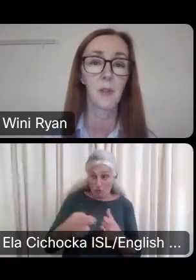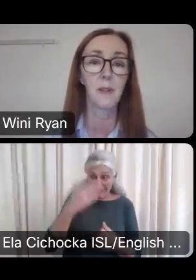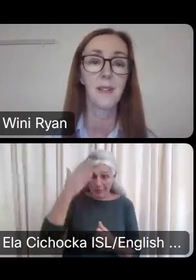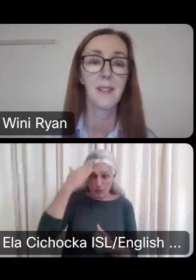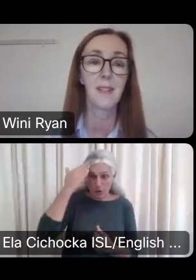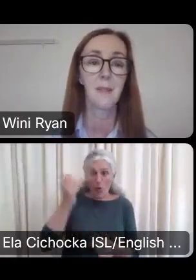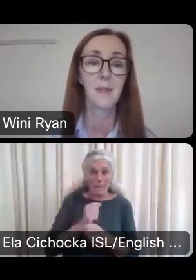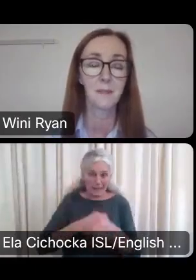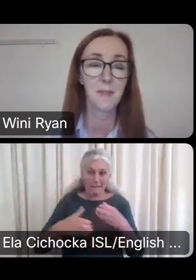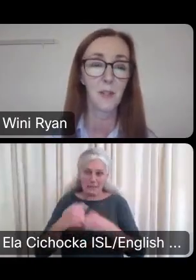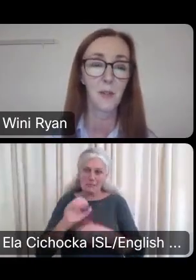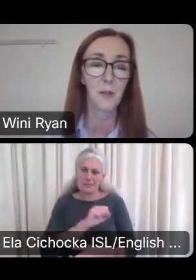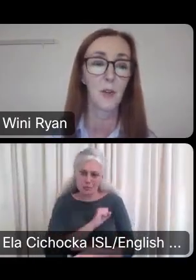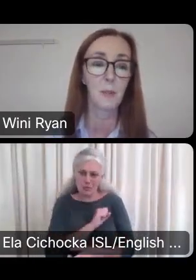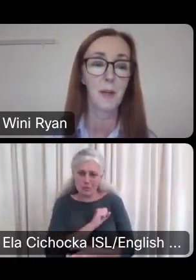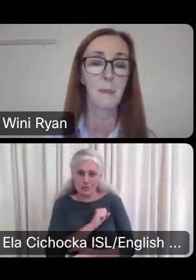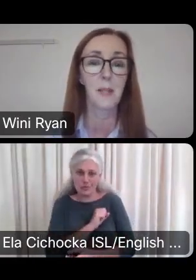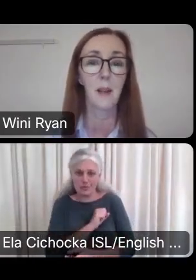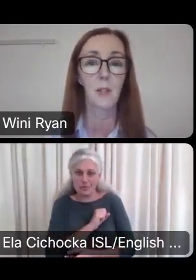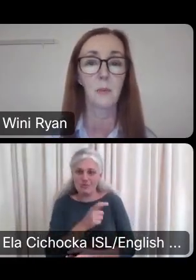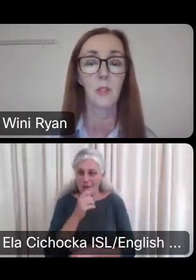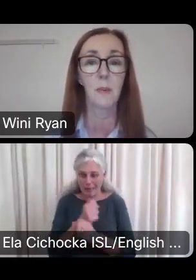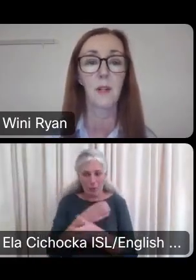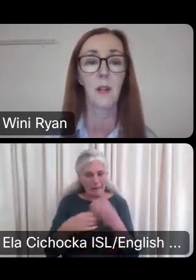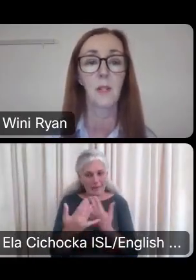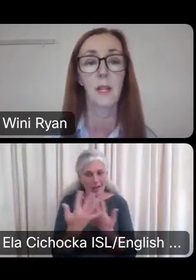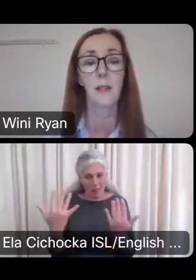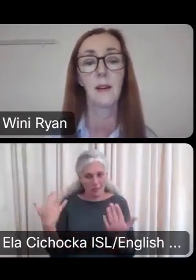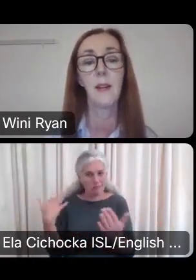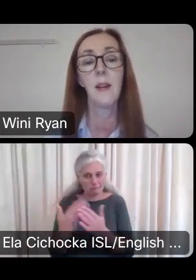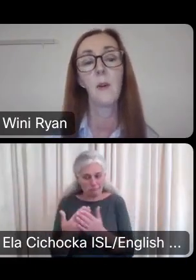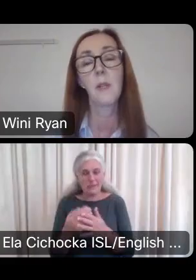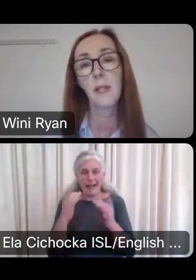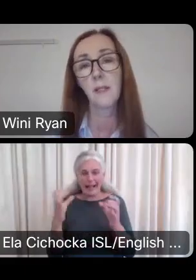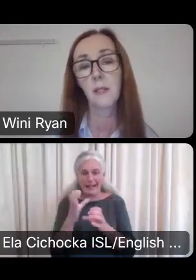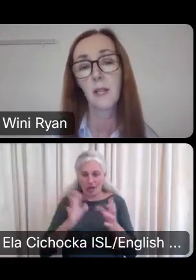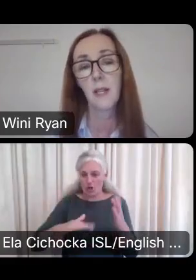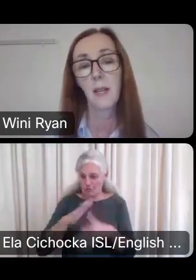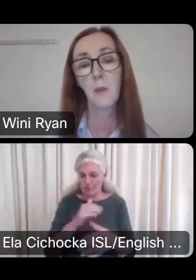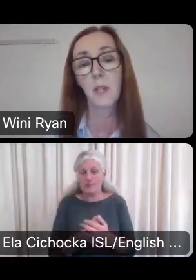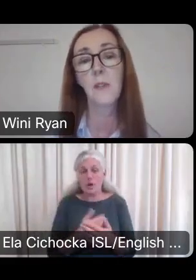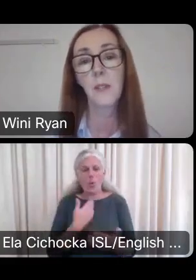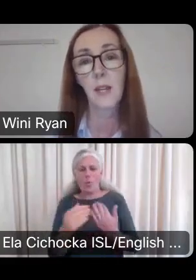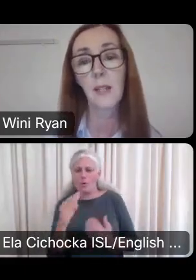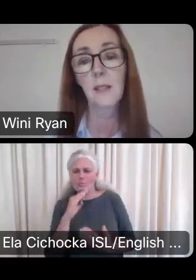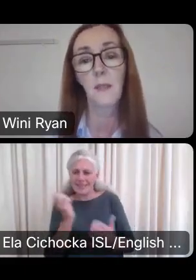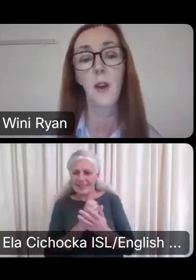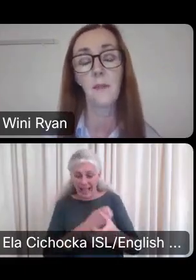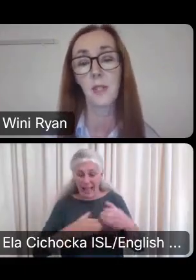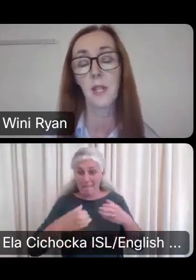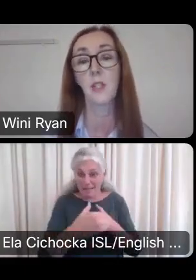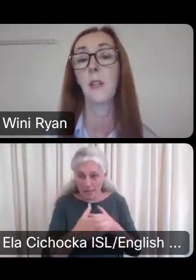I'm sure you have, you've talked about empathy a lot. We talk about it a lot in healthcare. What is it? And what are the signs